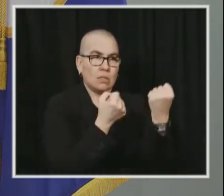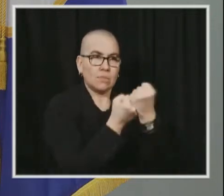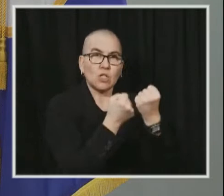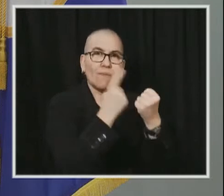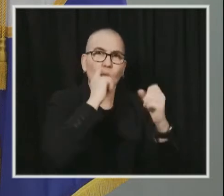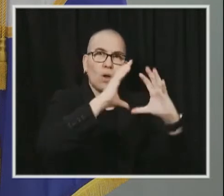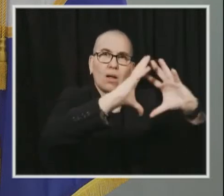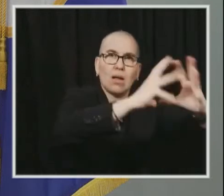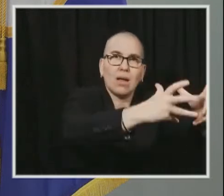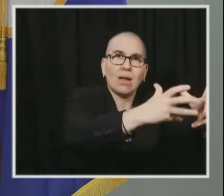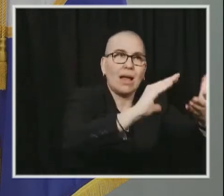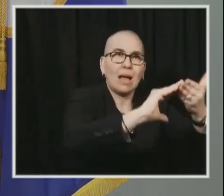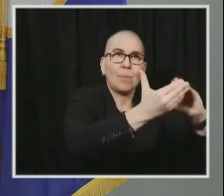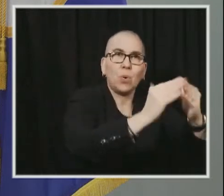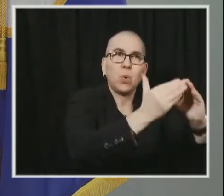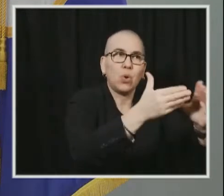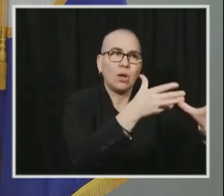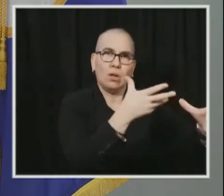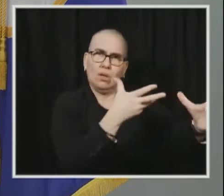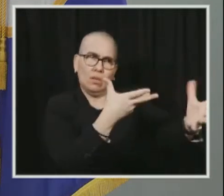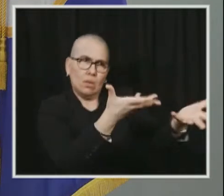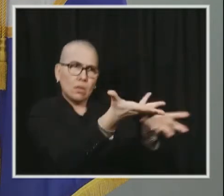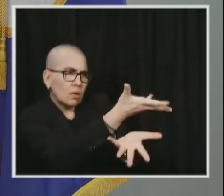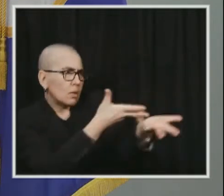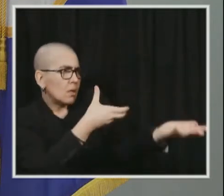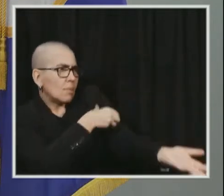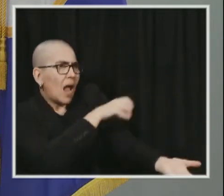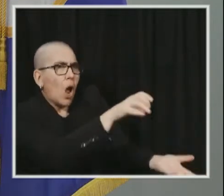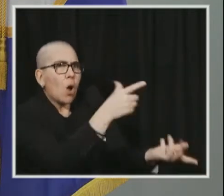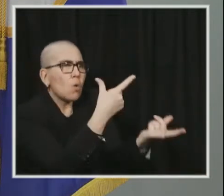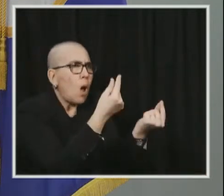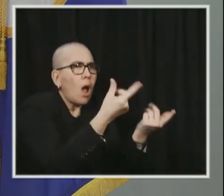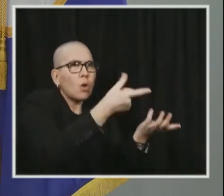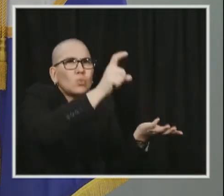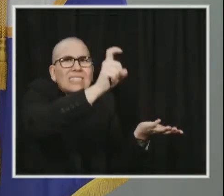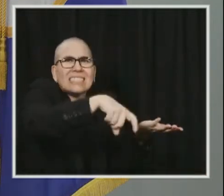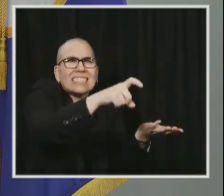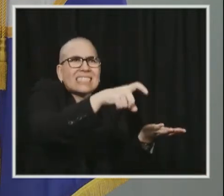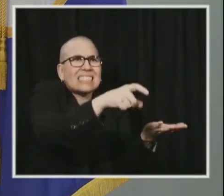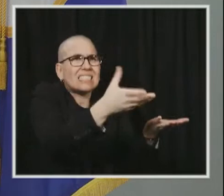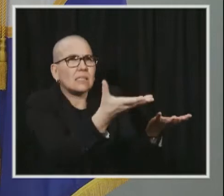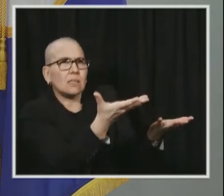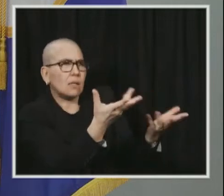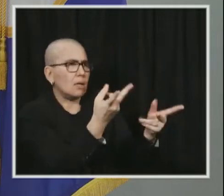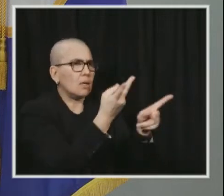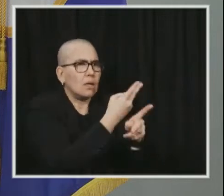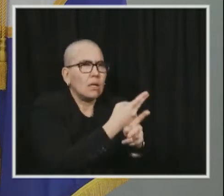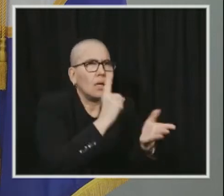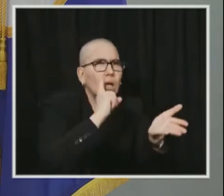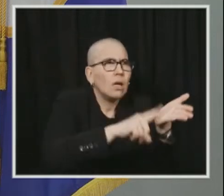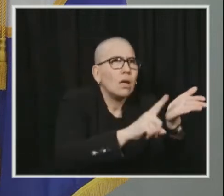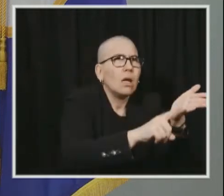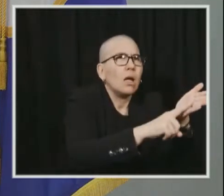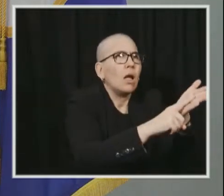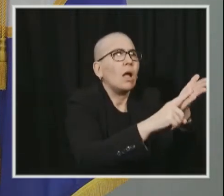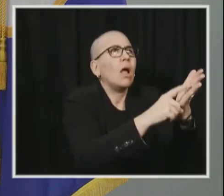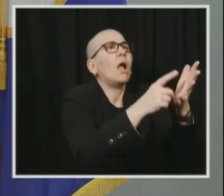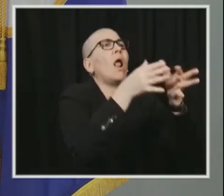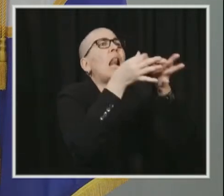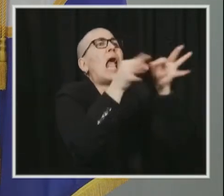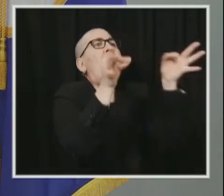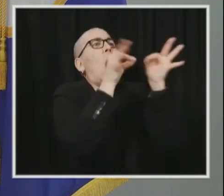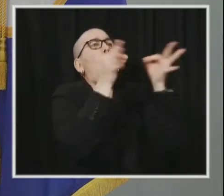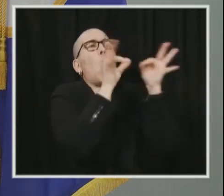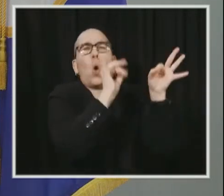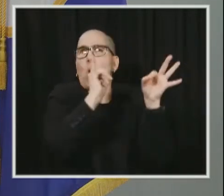Empowerment through Research, who can respond directly to directly in the language Minnesotans feel most comfortable speaking and